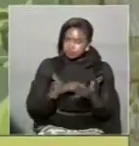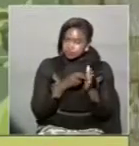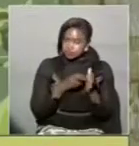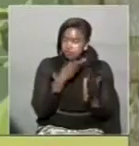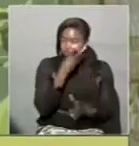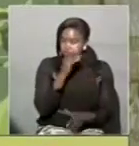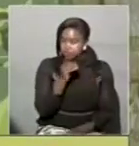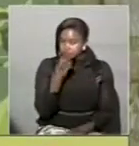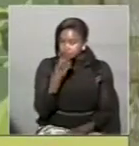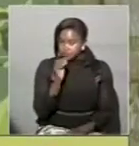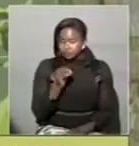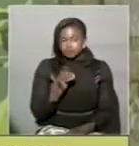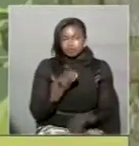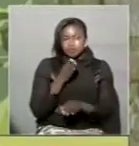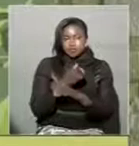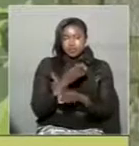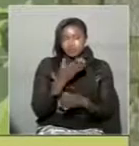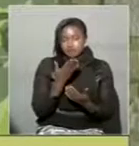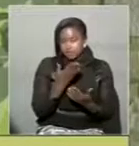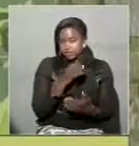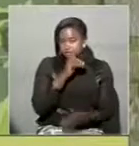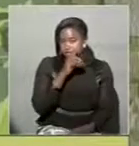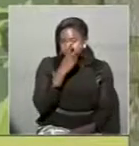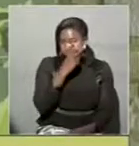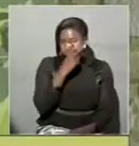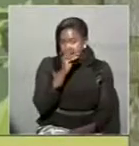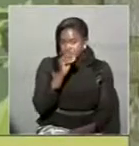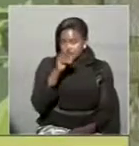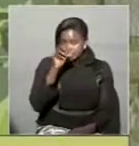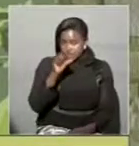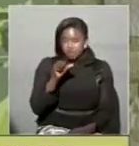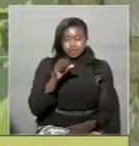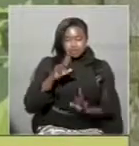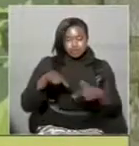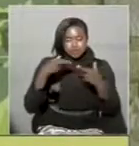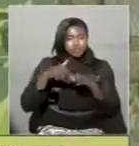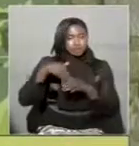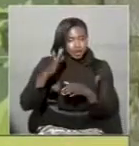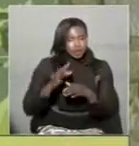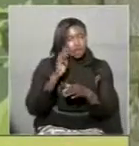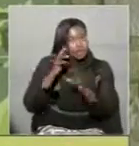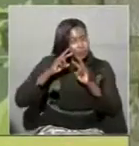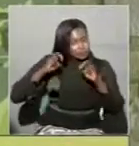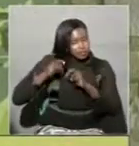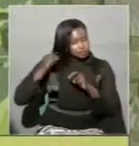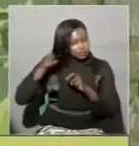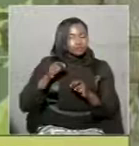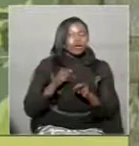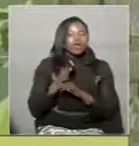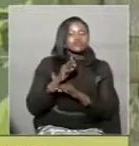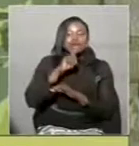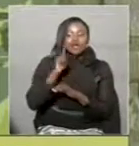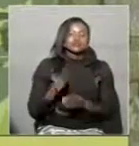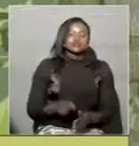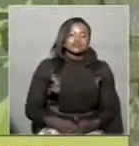after the release of PLE results 2019, Doctor, I'll look for you. You look for me. Don't look at 20, because we are looking at children